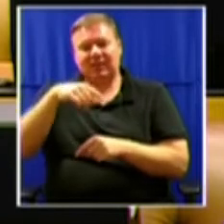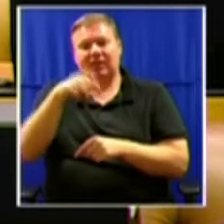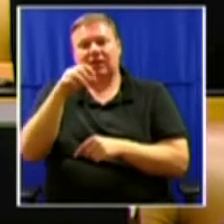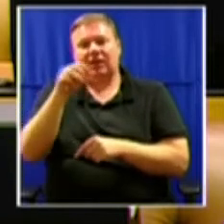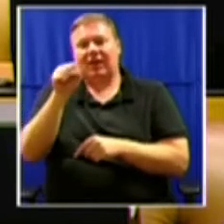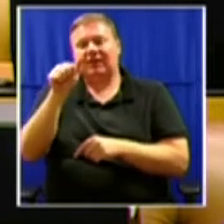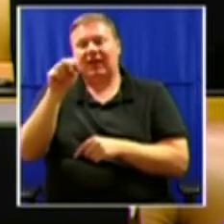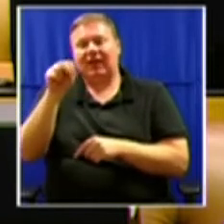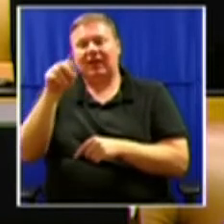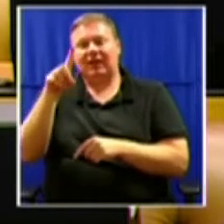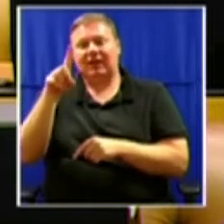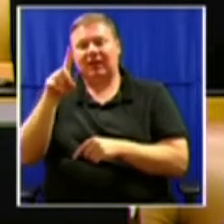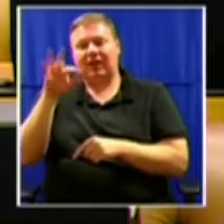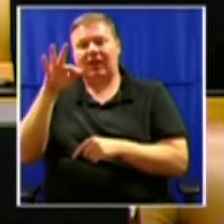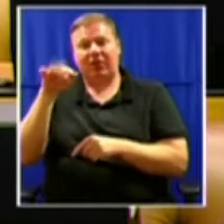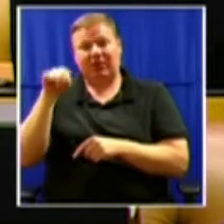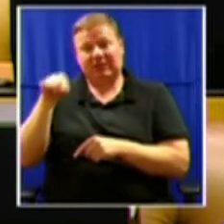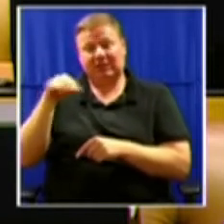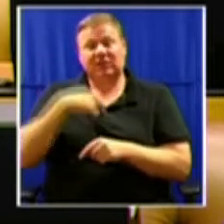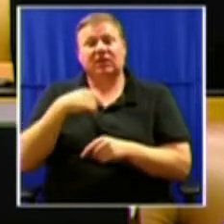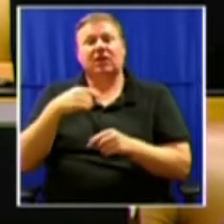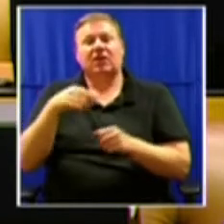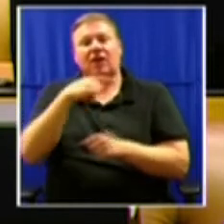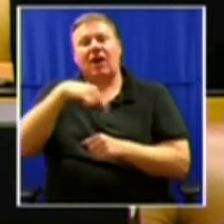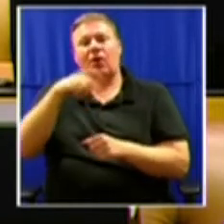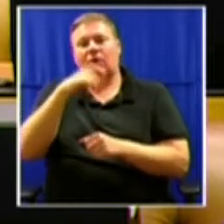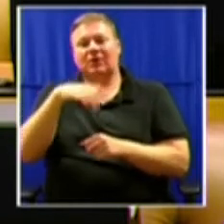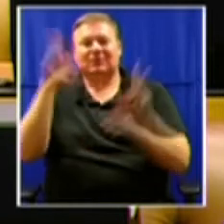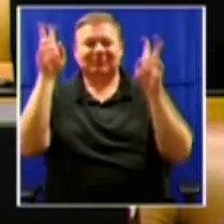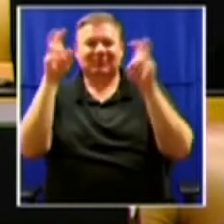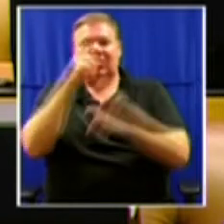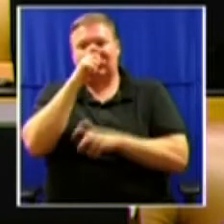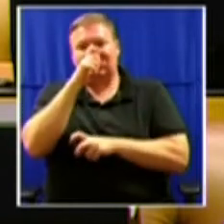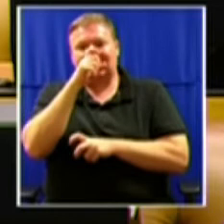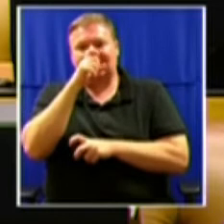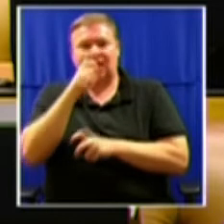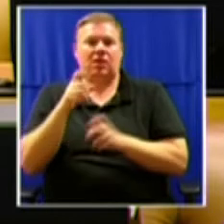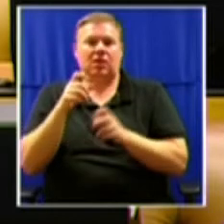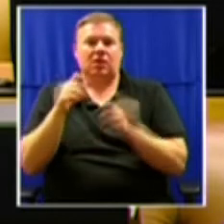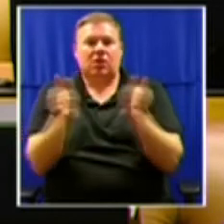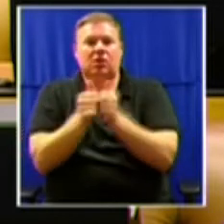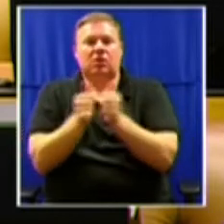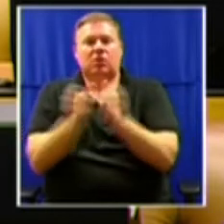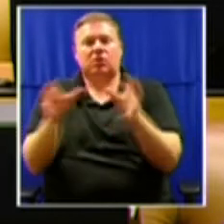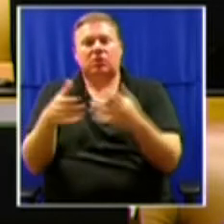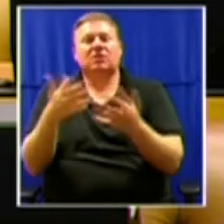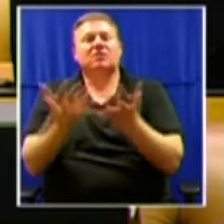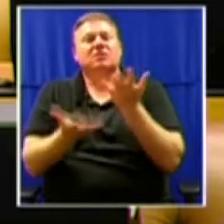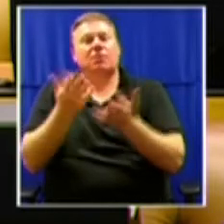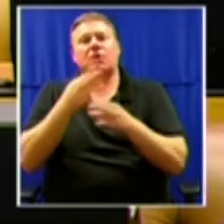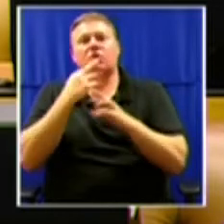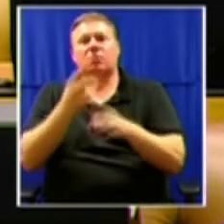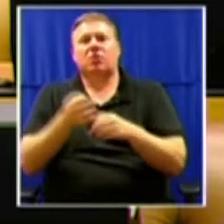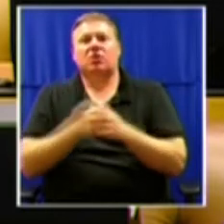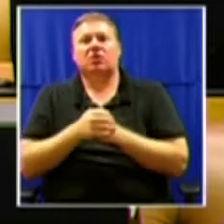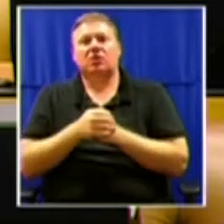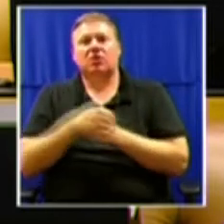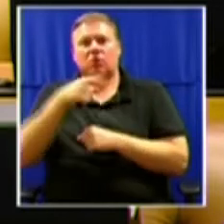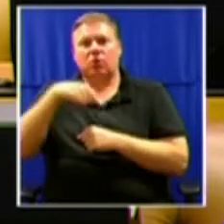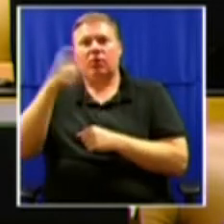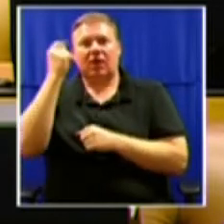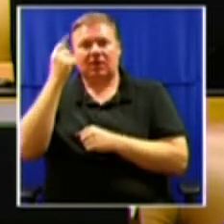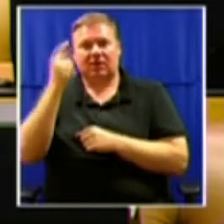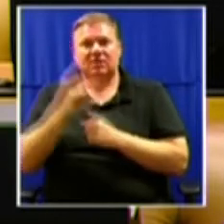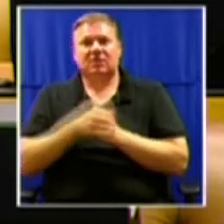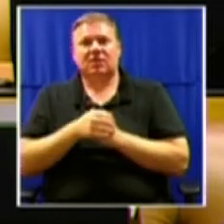and we need almost similar responses when such things happen. For instance, we'll understand that there is a